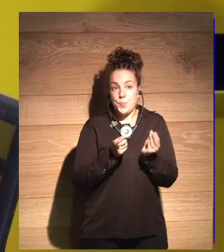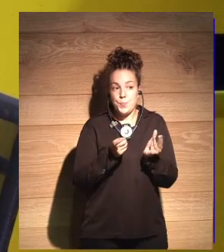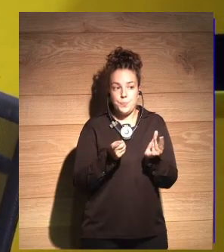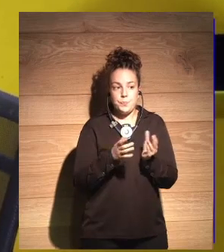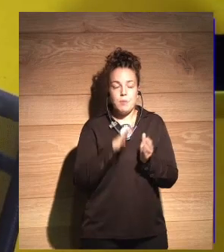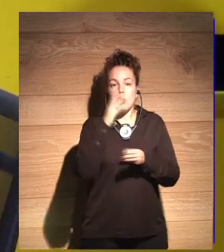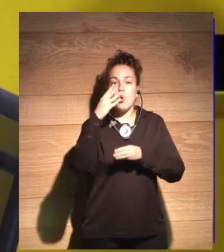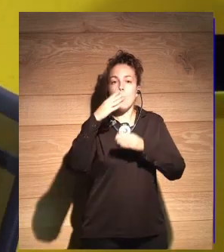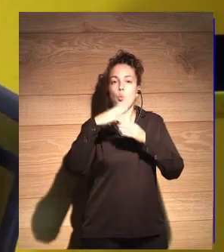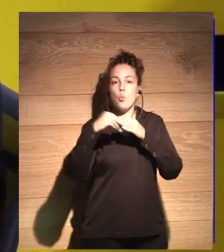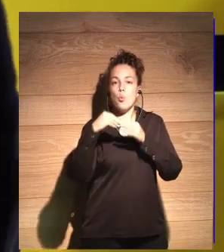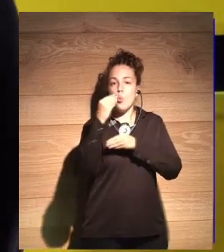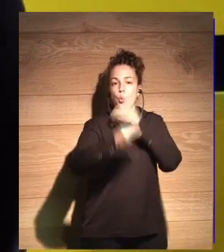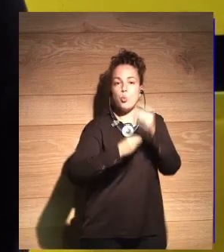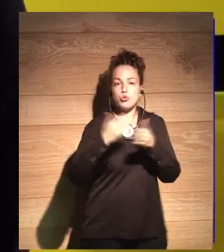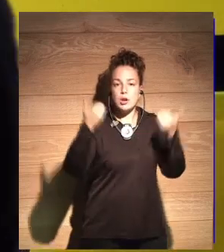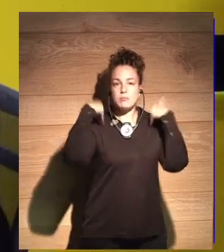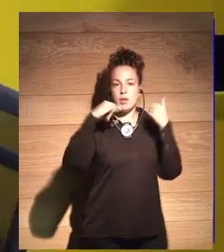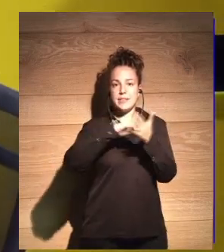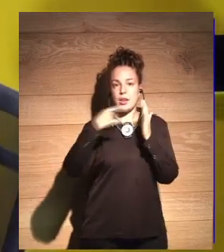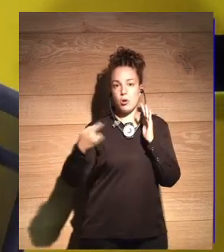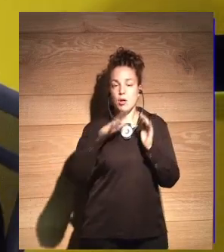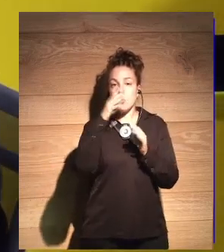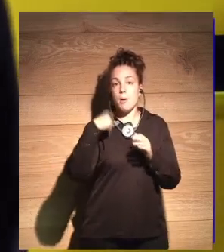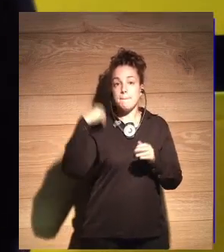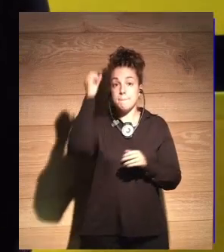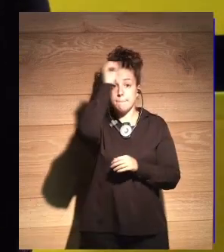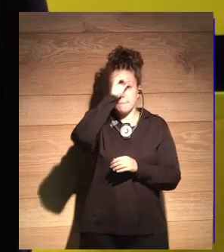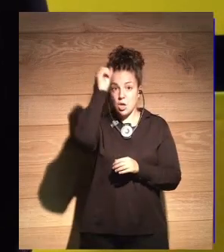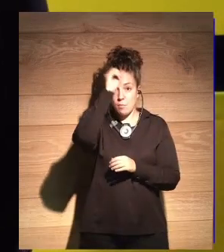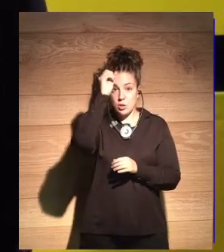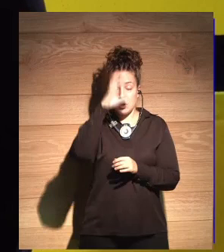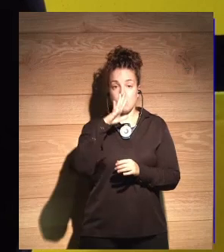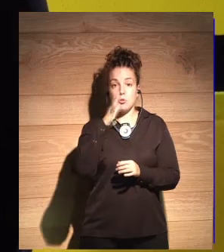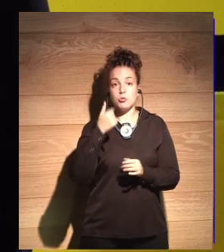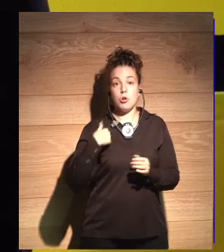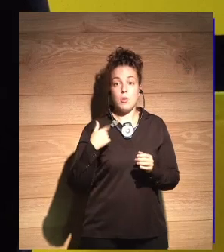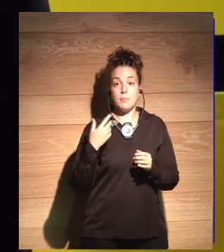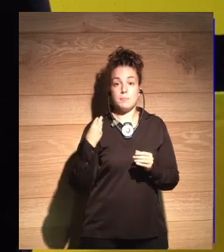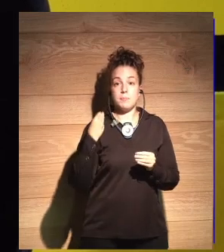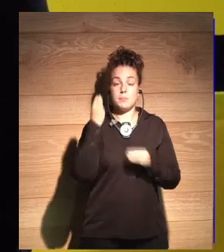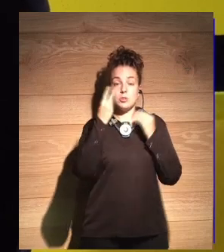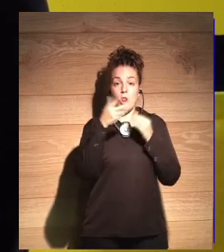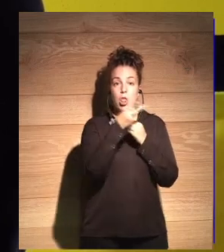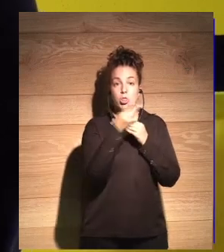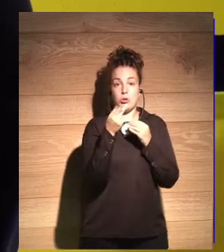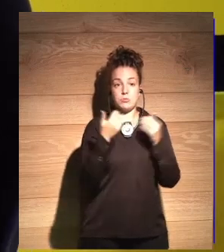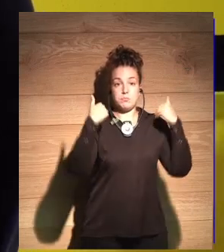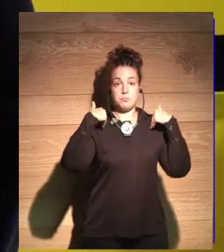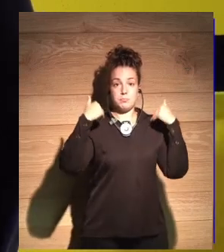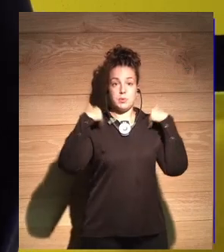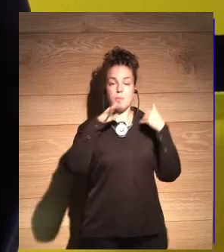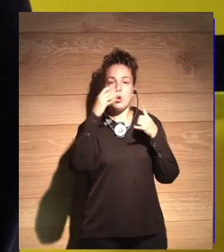beyond making a responsible use of technology? At least my opinion is that you